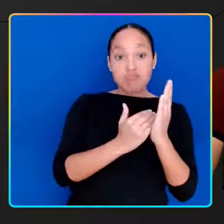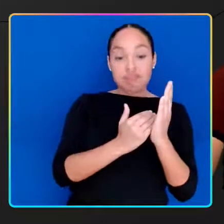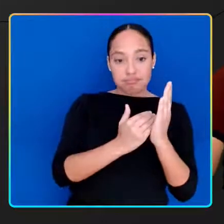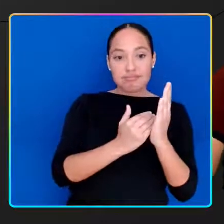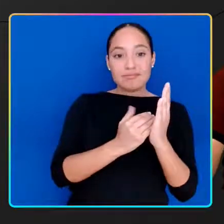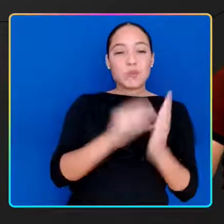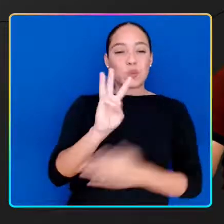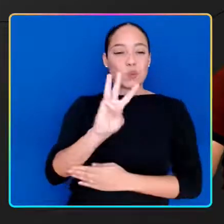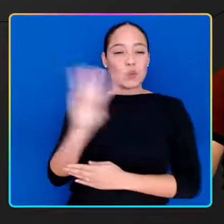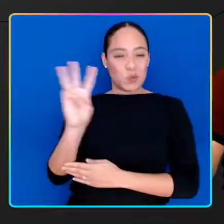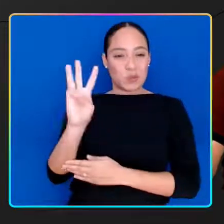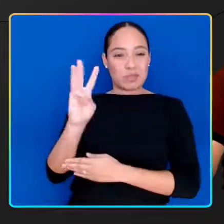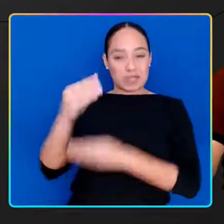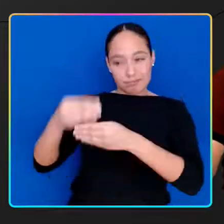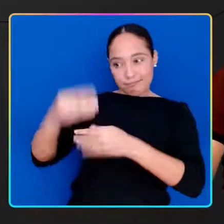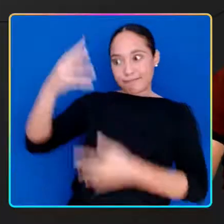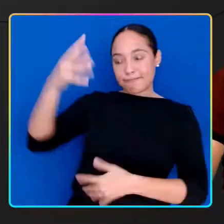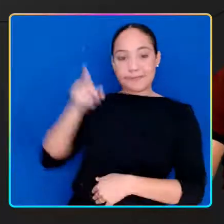abitofai.show.